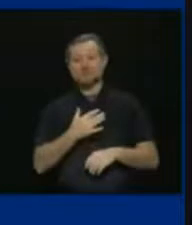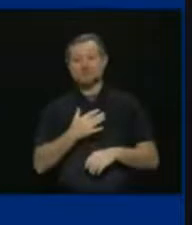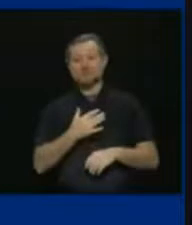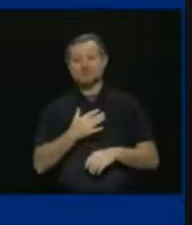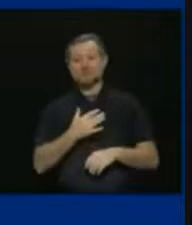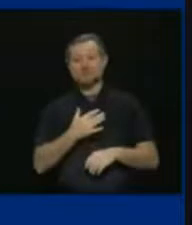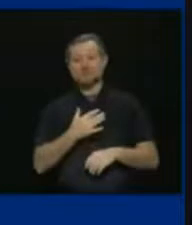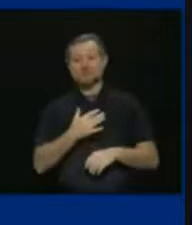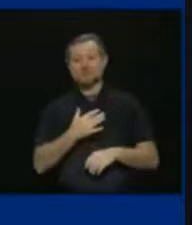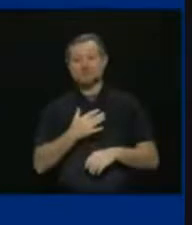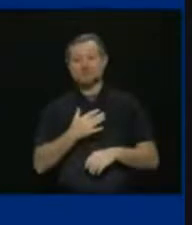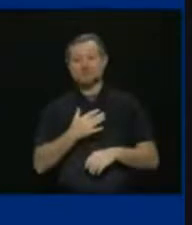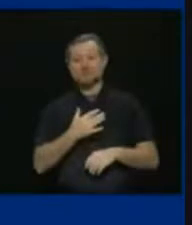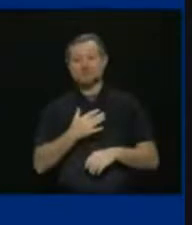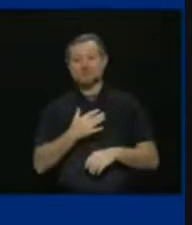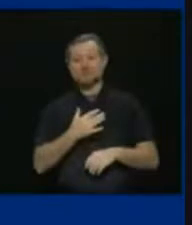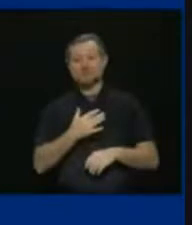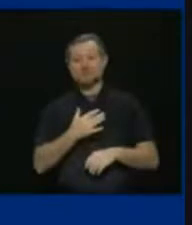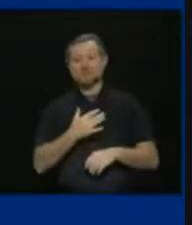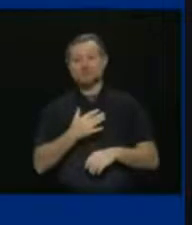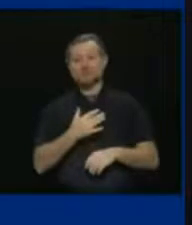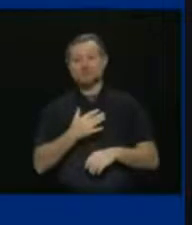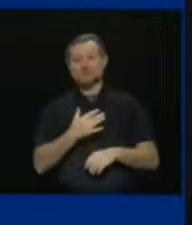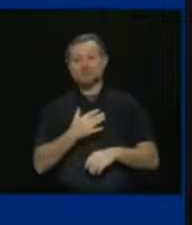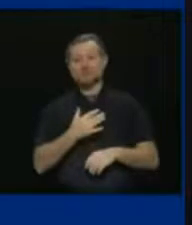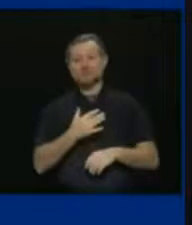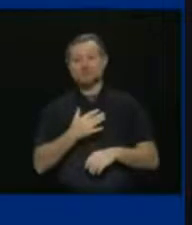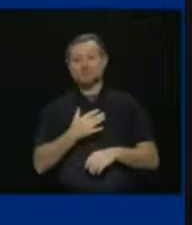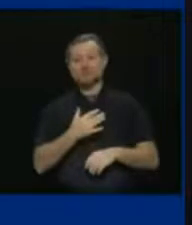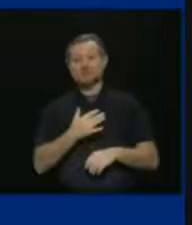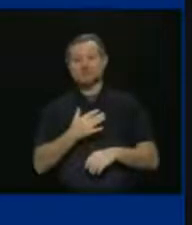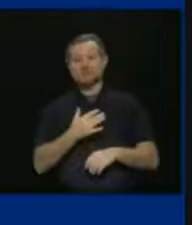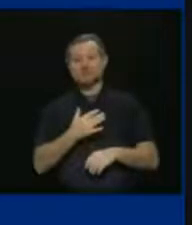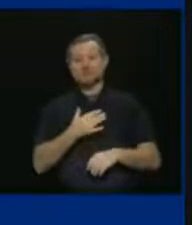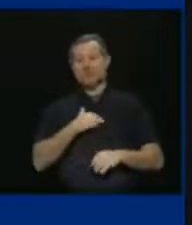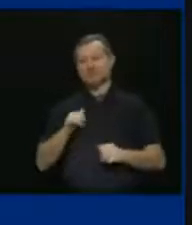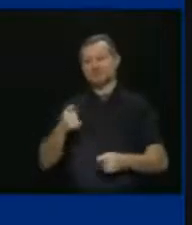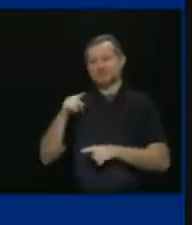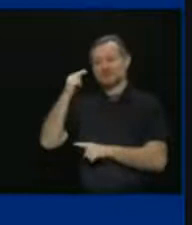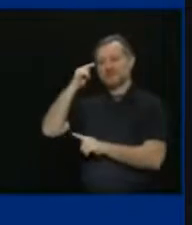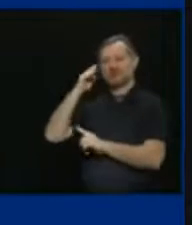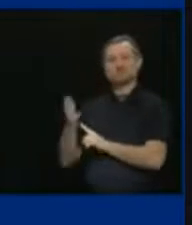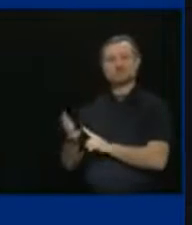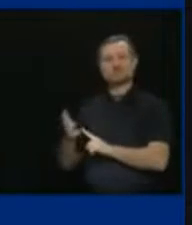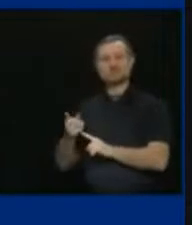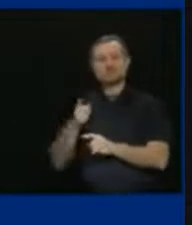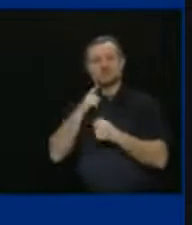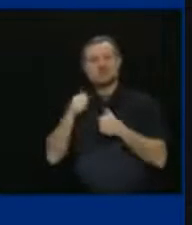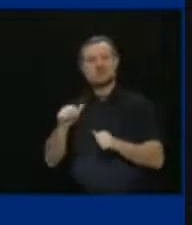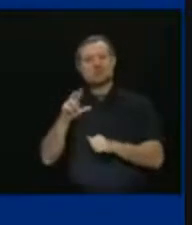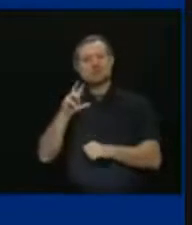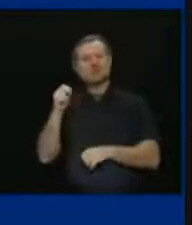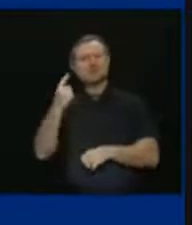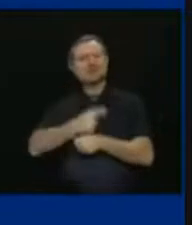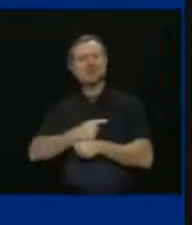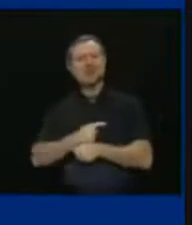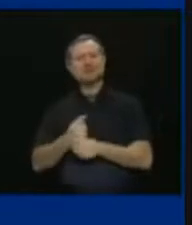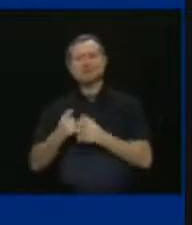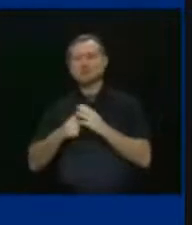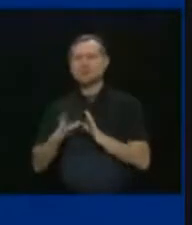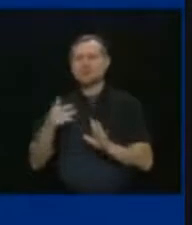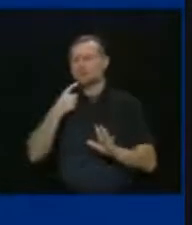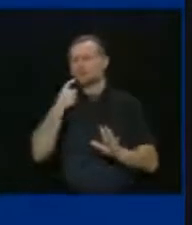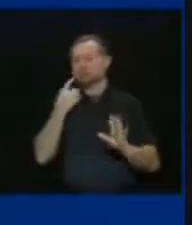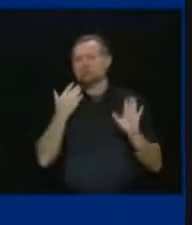my dead nephew, so hopefully you'll feel sorry for me and not hit me with another hard question again. And start seeing the effect, and why I've gone through